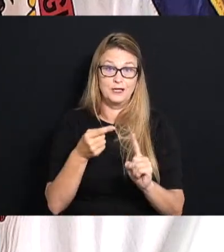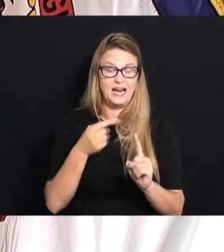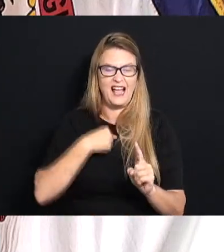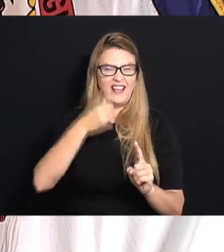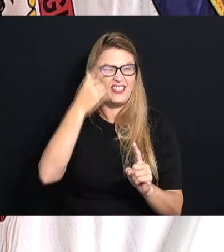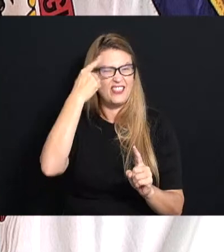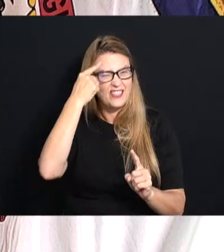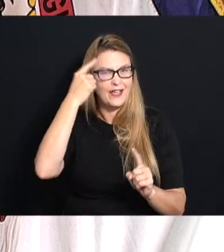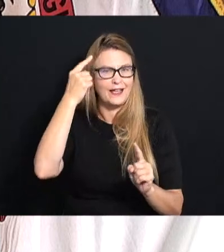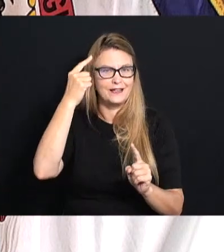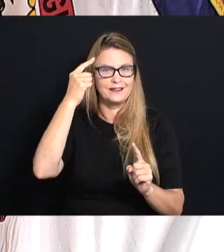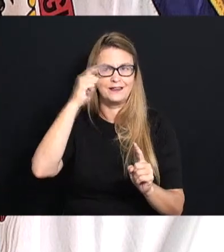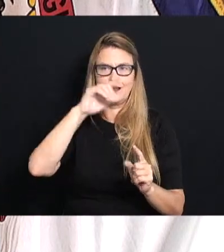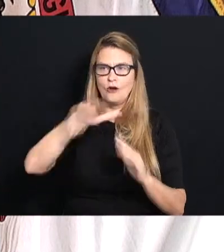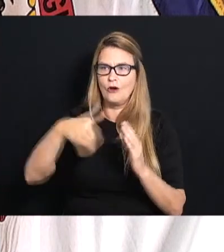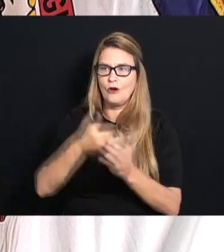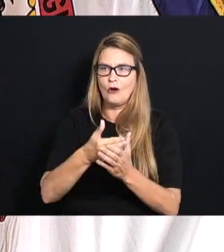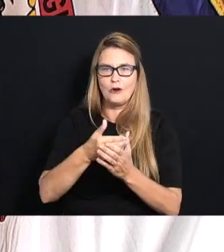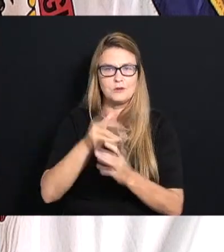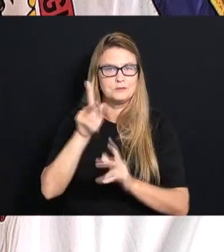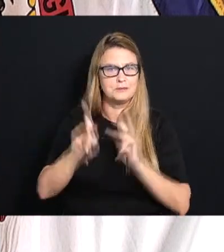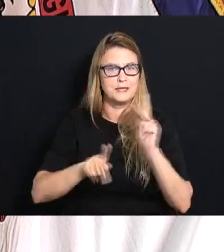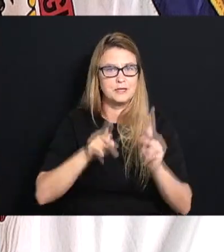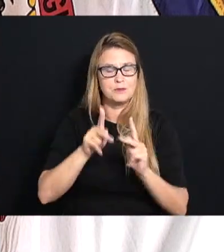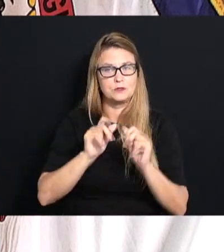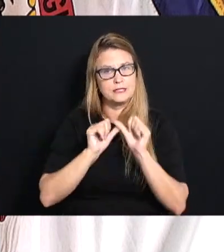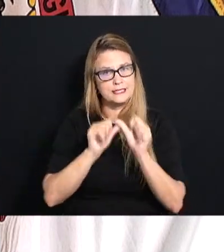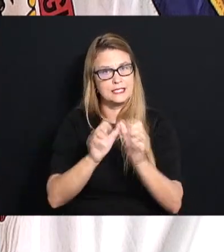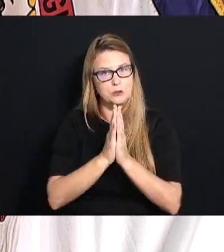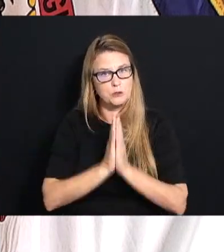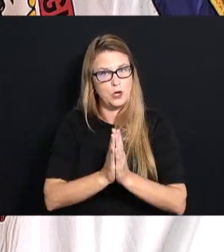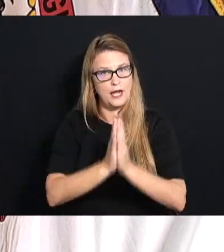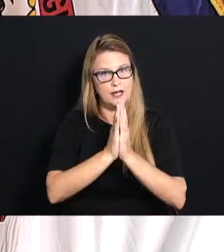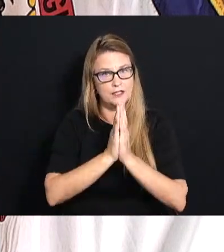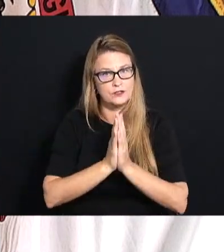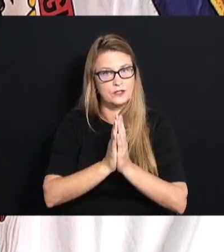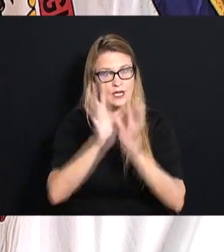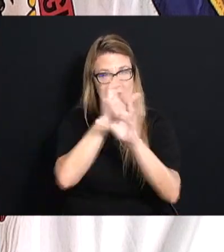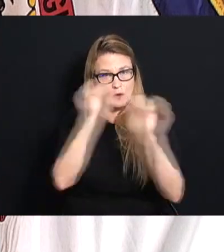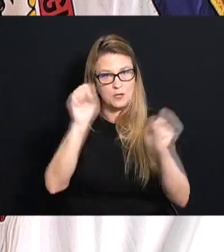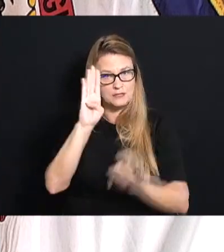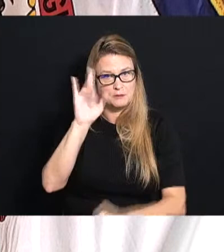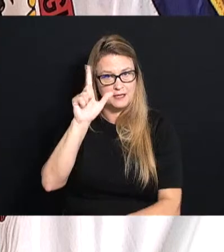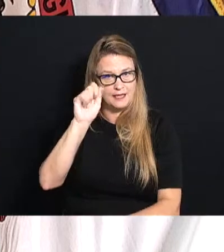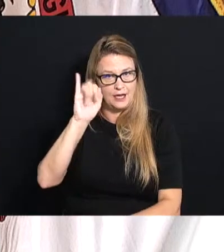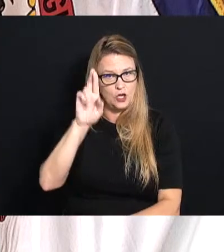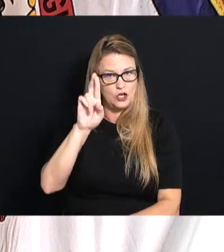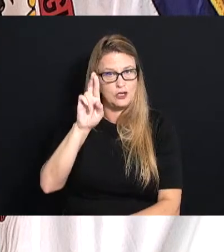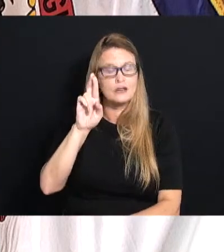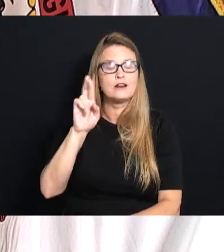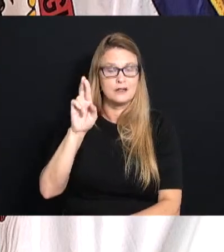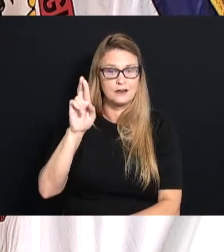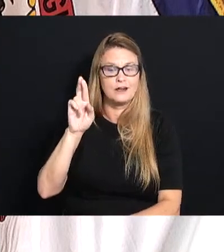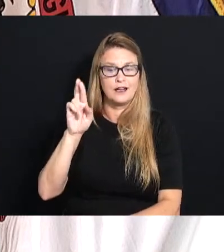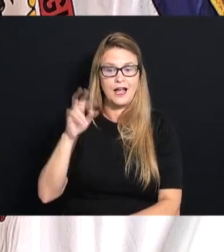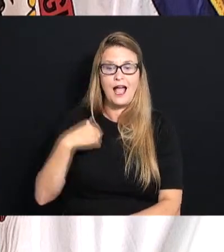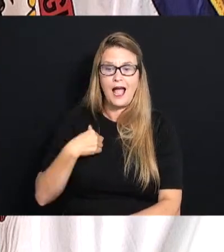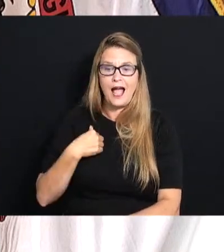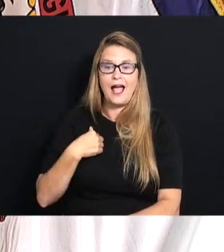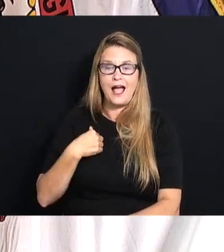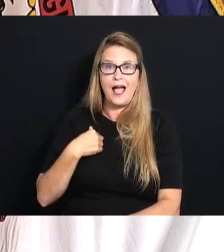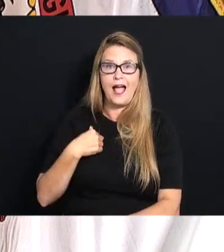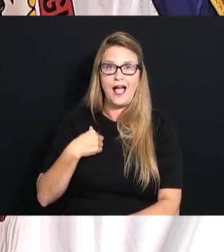everybody. You know, I ask for your prayers for, you know, President Blair. I